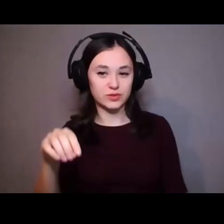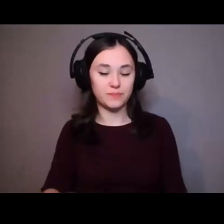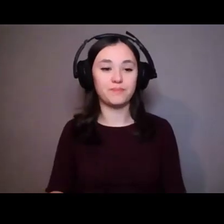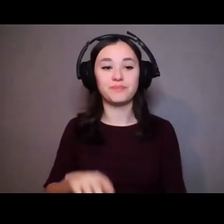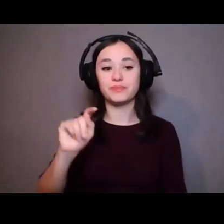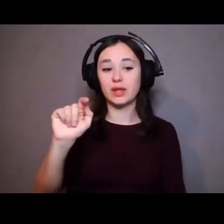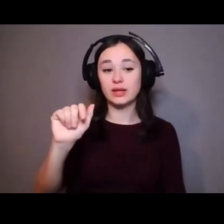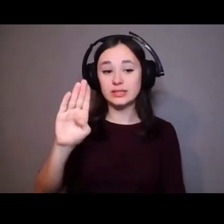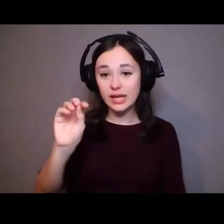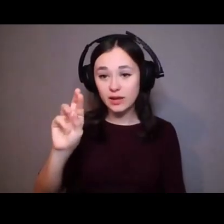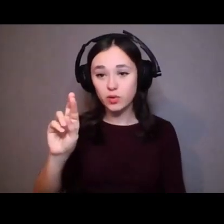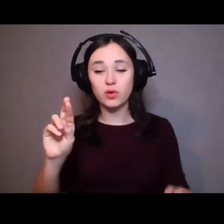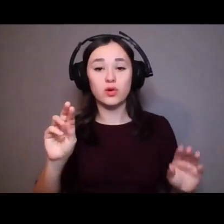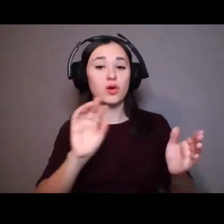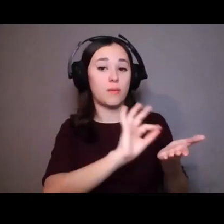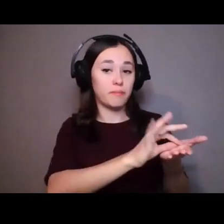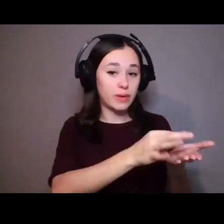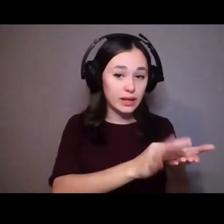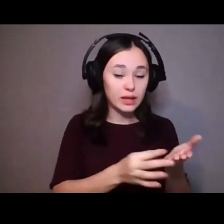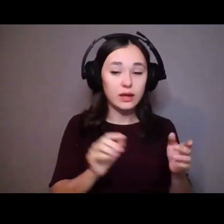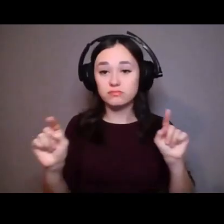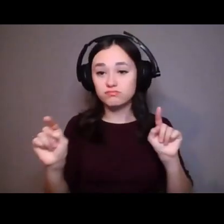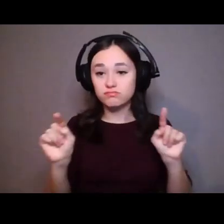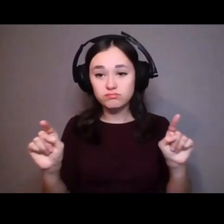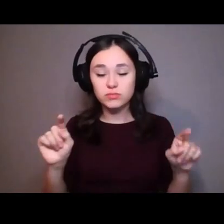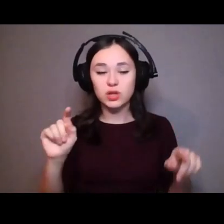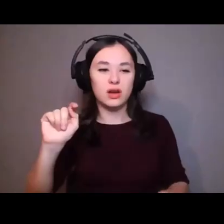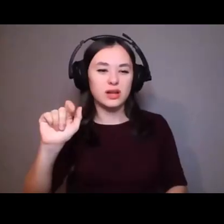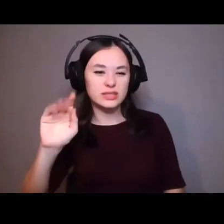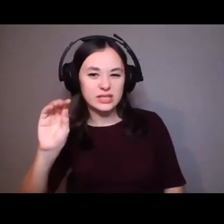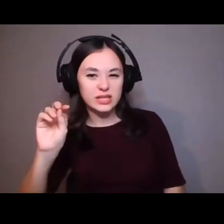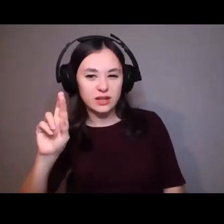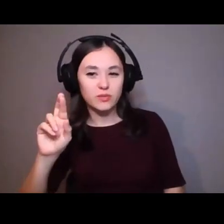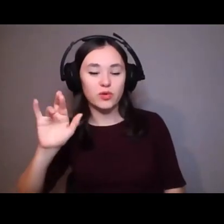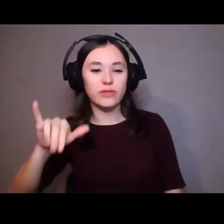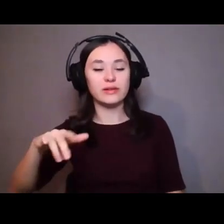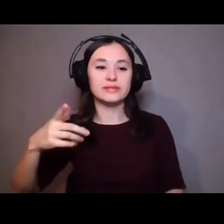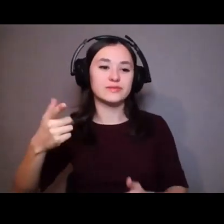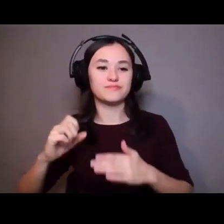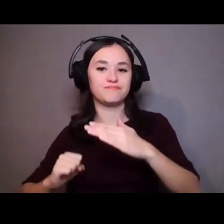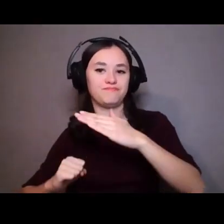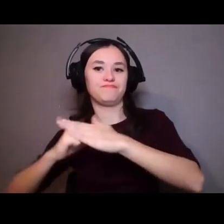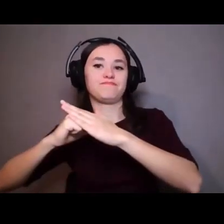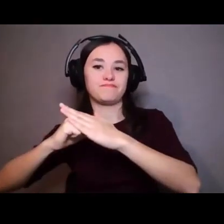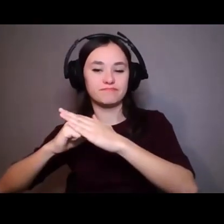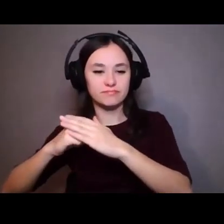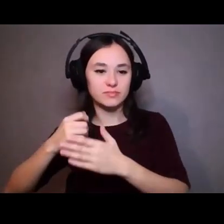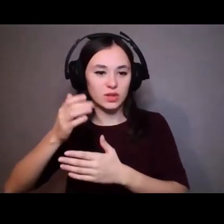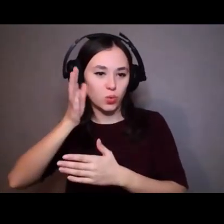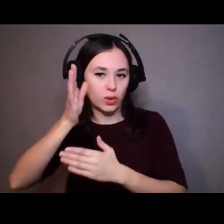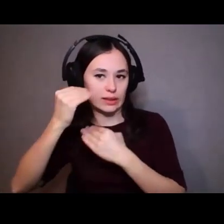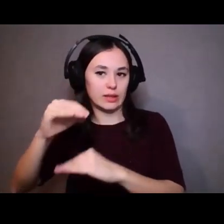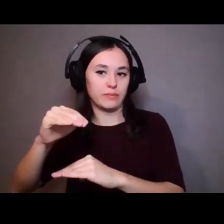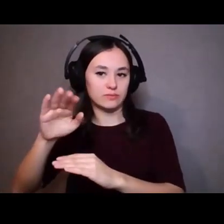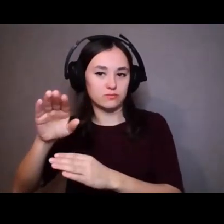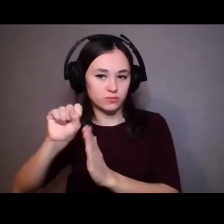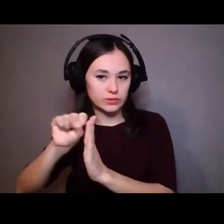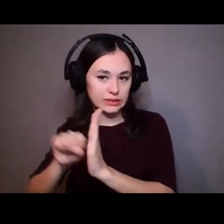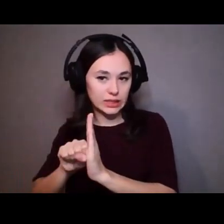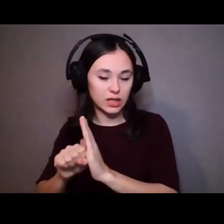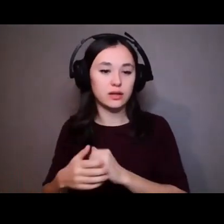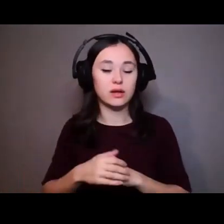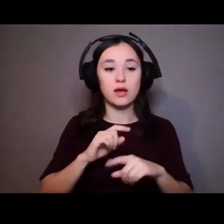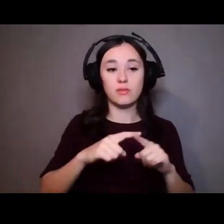Medicaid growth are while TABOR is the cap that is limiting on your state, what drives the factors that